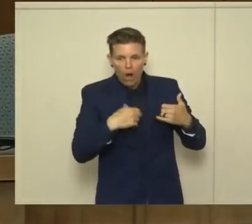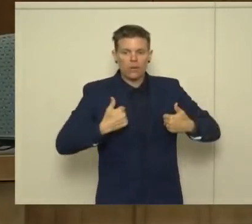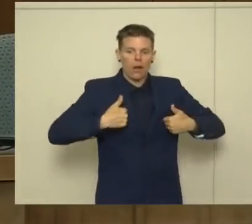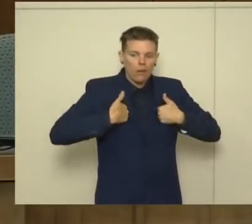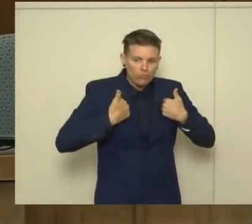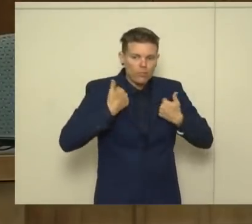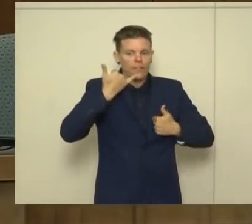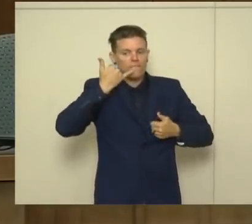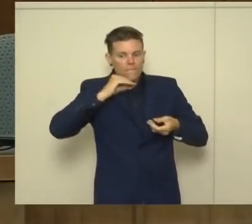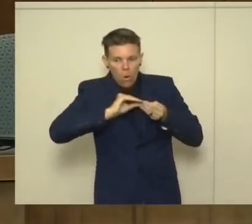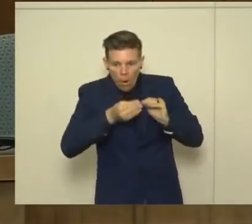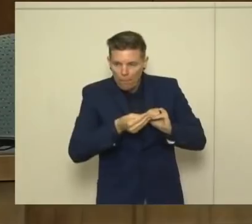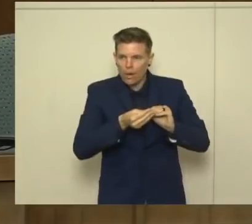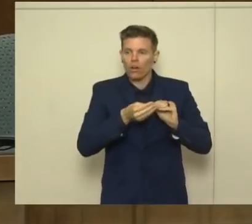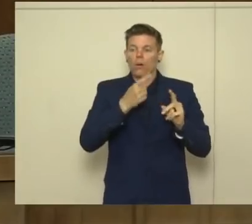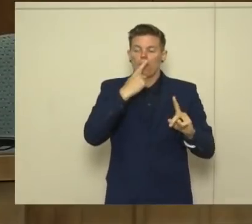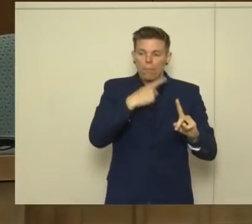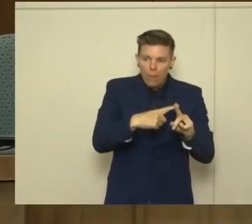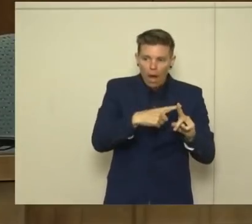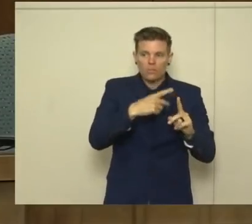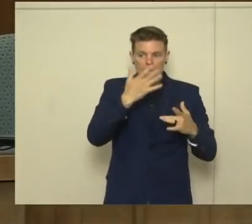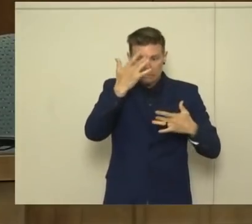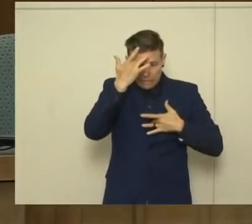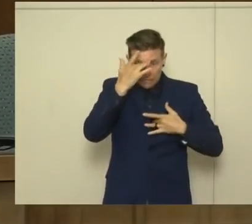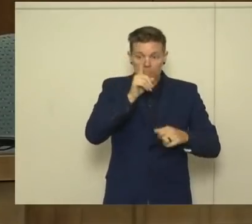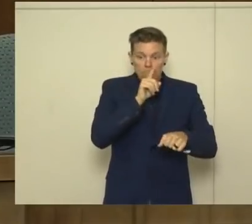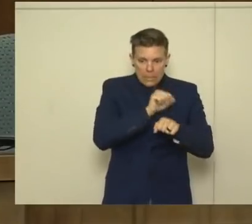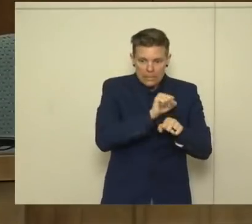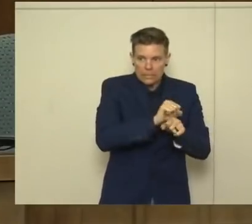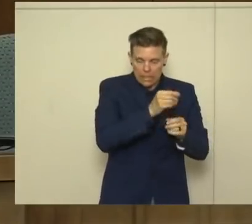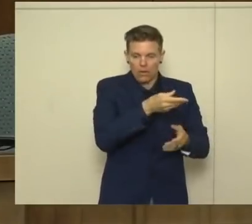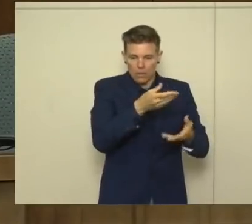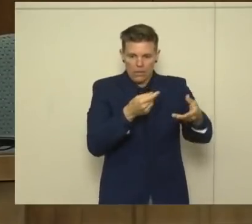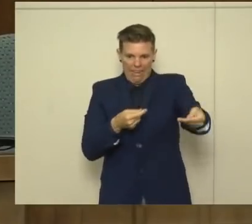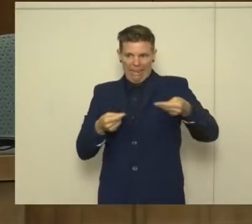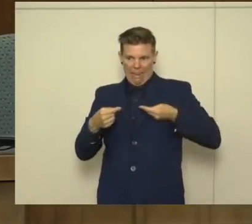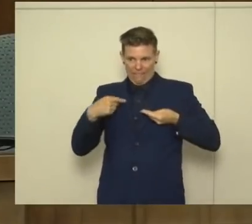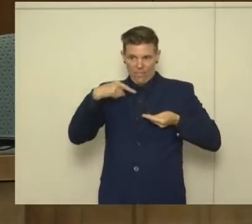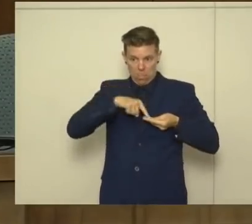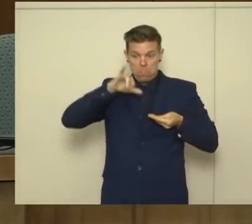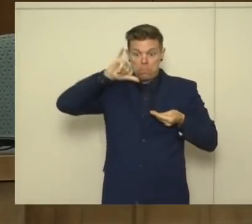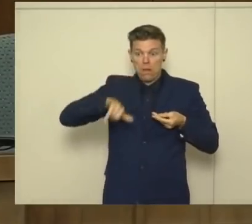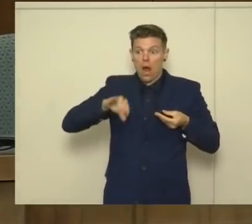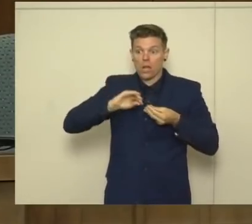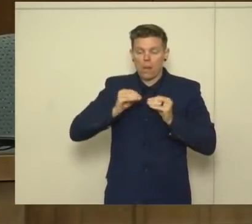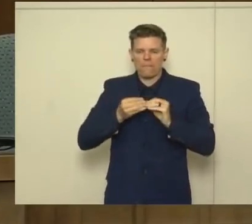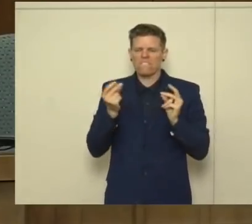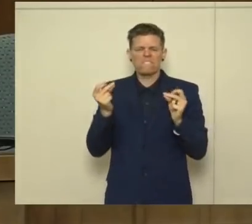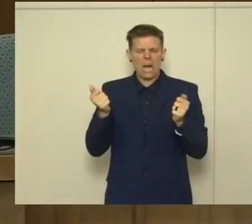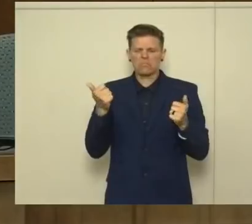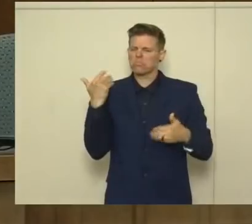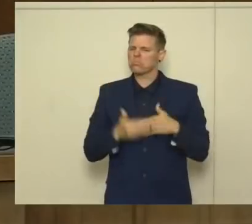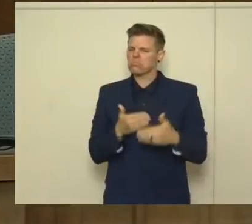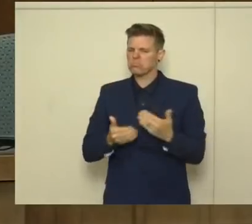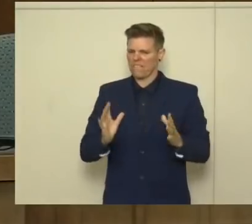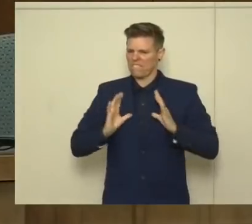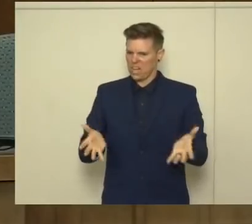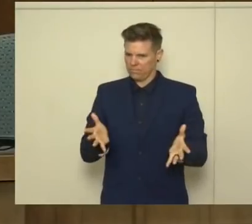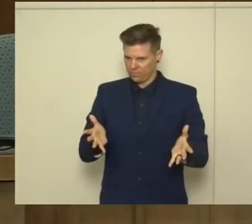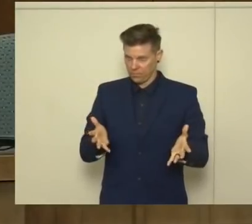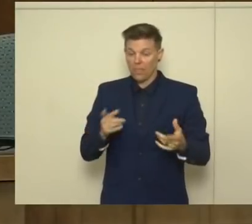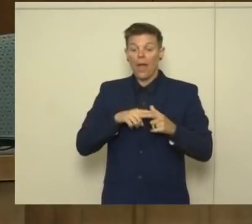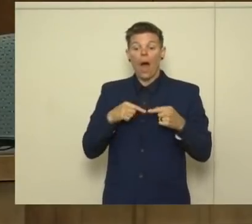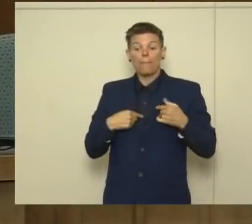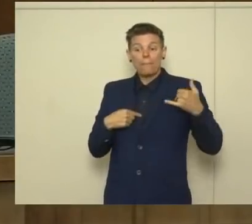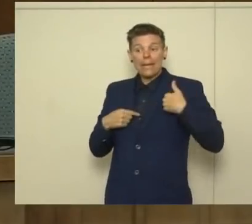people once we get those positive cases to just call and confirm. From those people, we get the names and sometimes